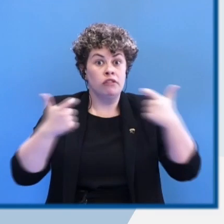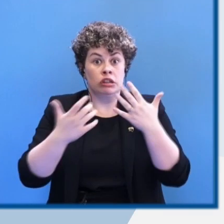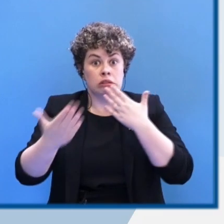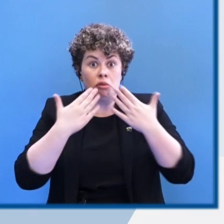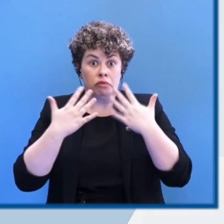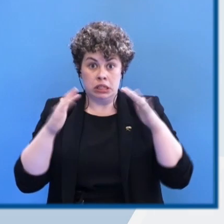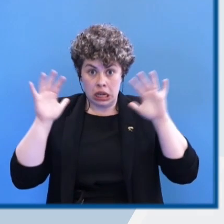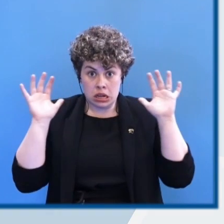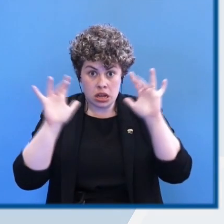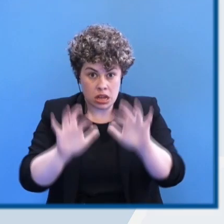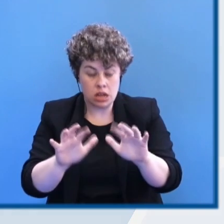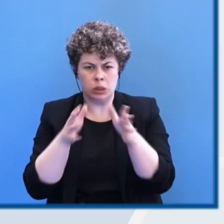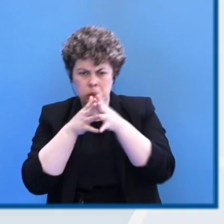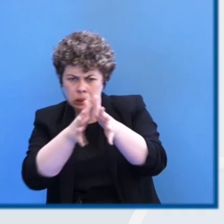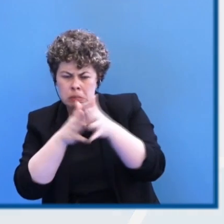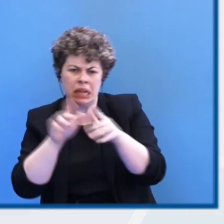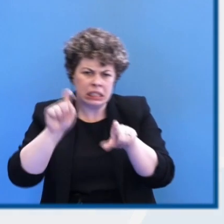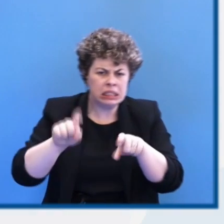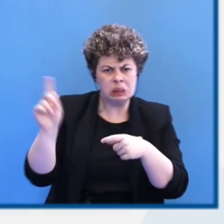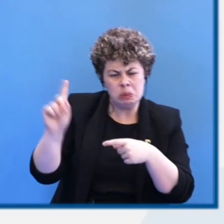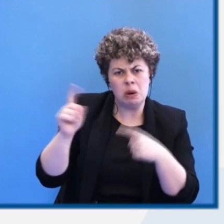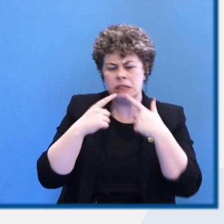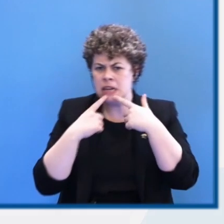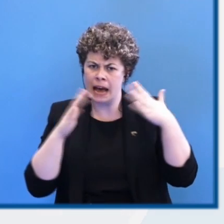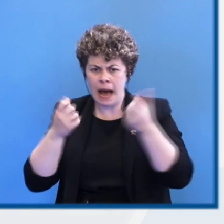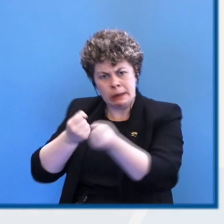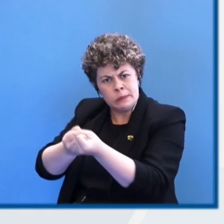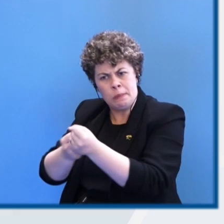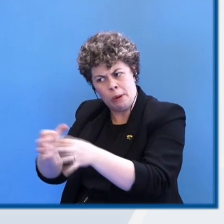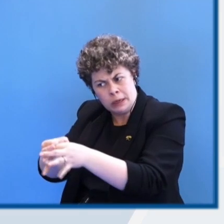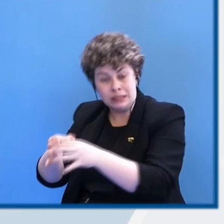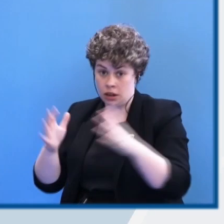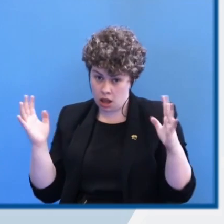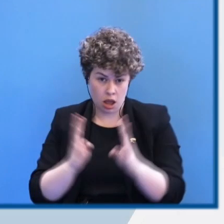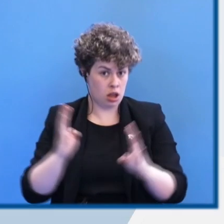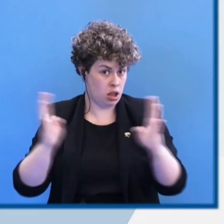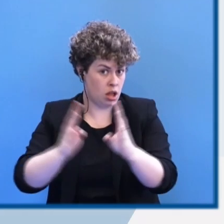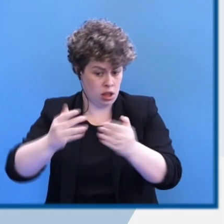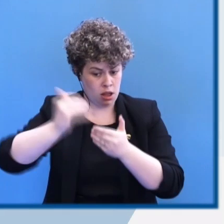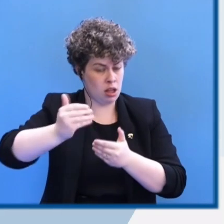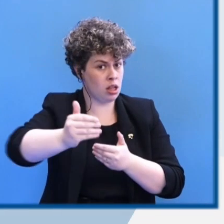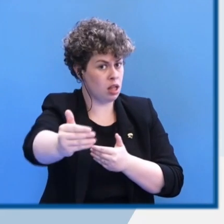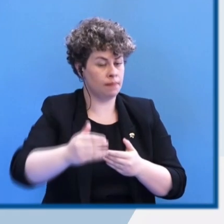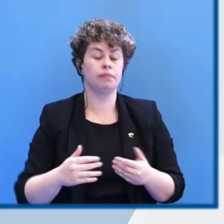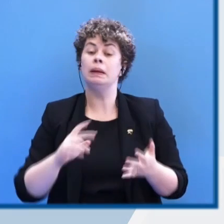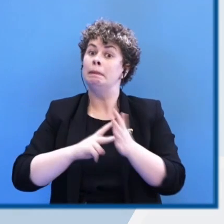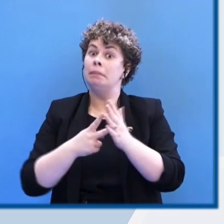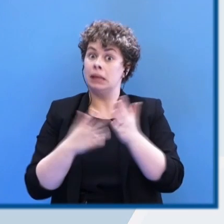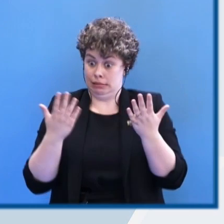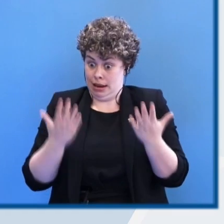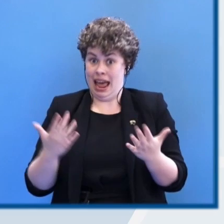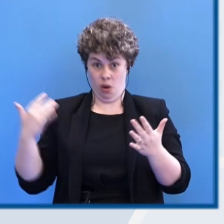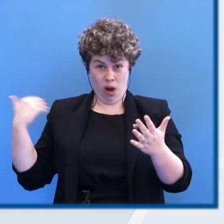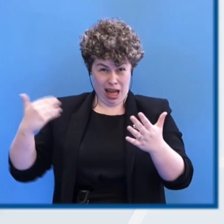identify and discuss the needs at the community level. The results of this cooperation are climate and